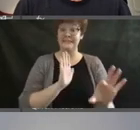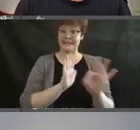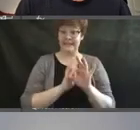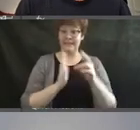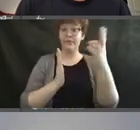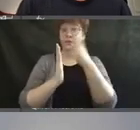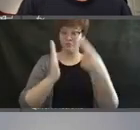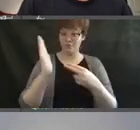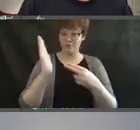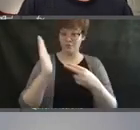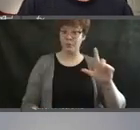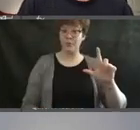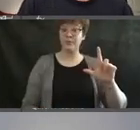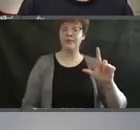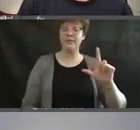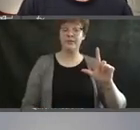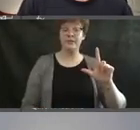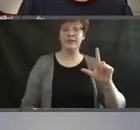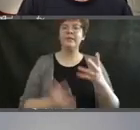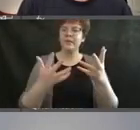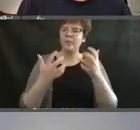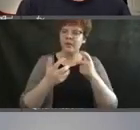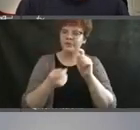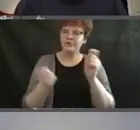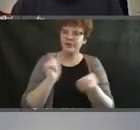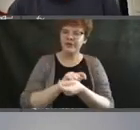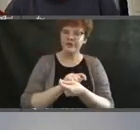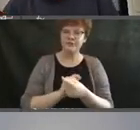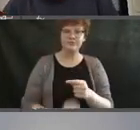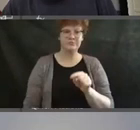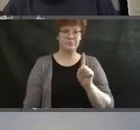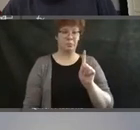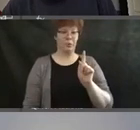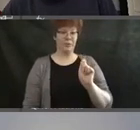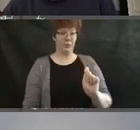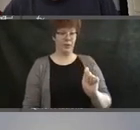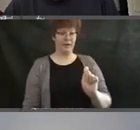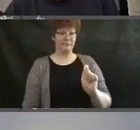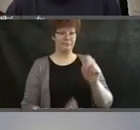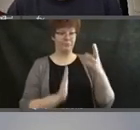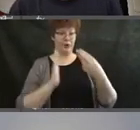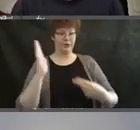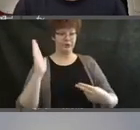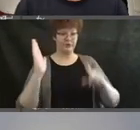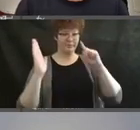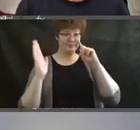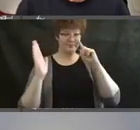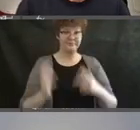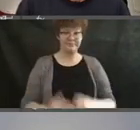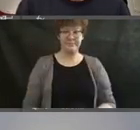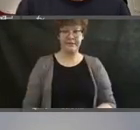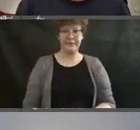And they want us to change it. I think they want it to be a 1 point brush. So, you know, fairly